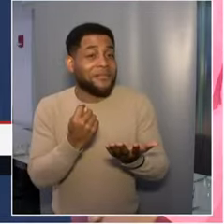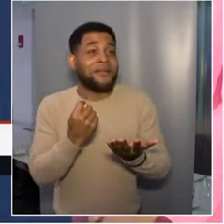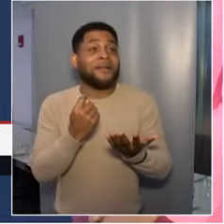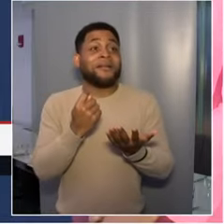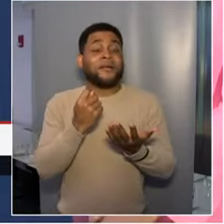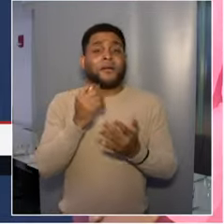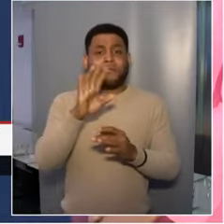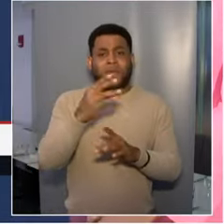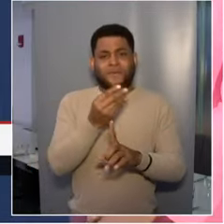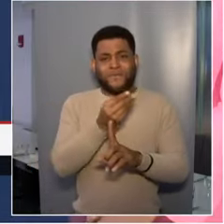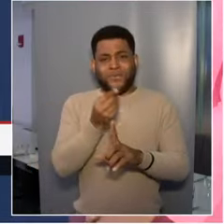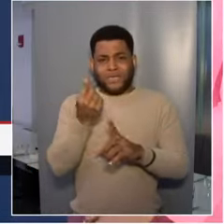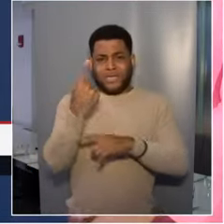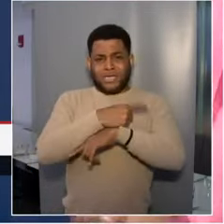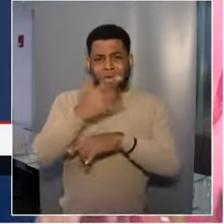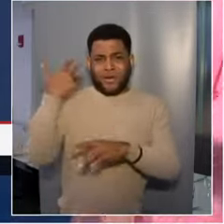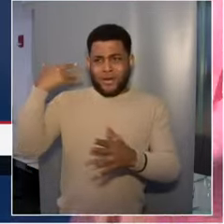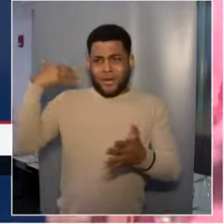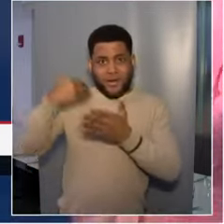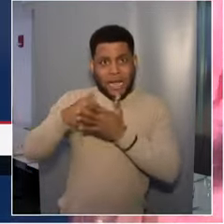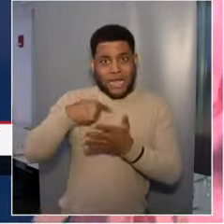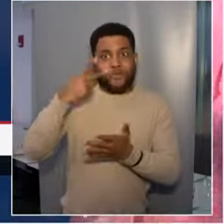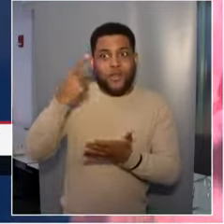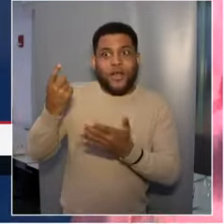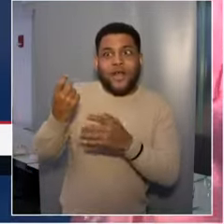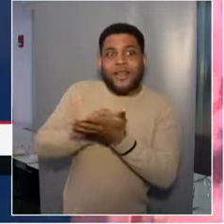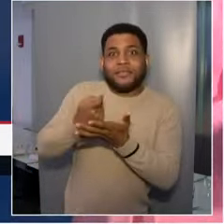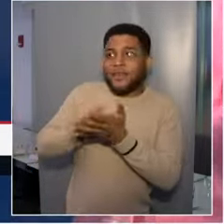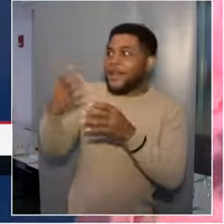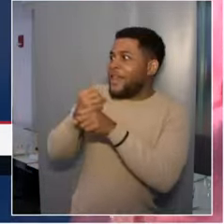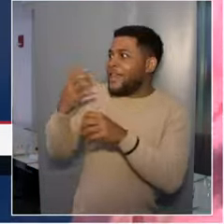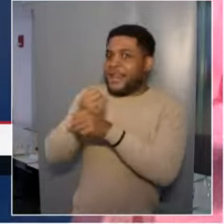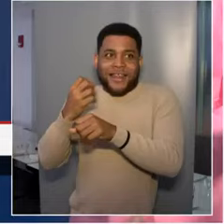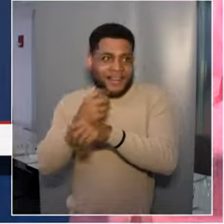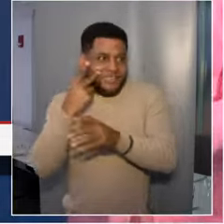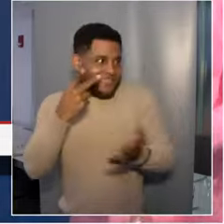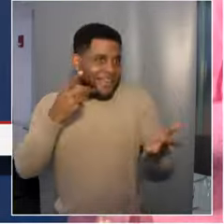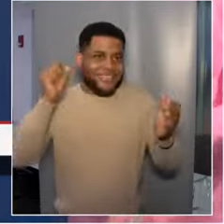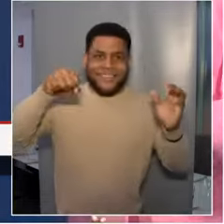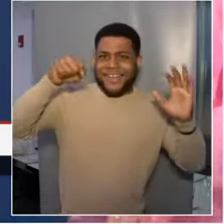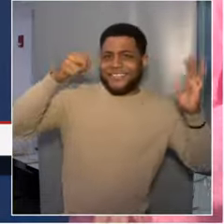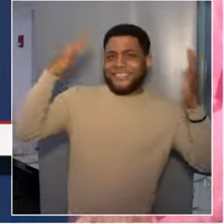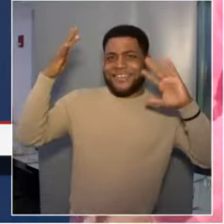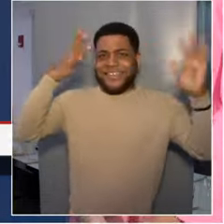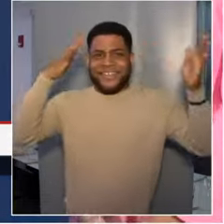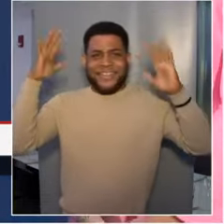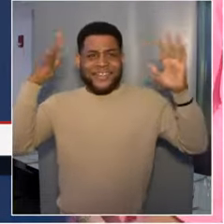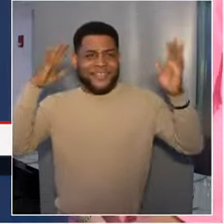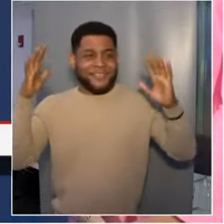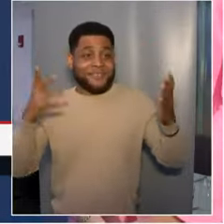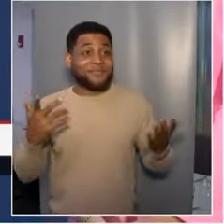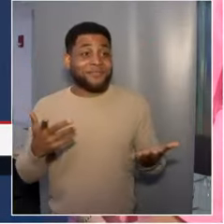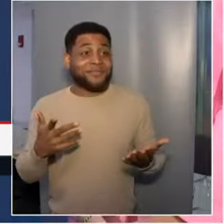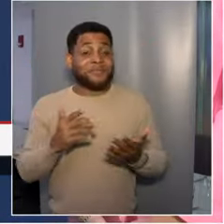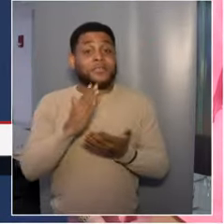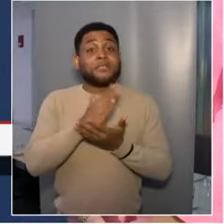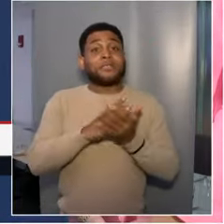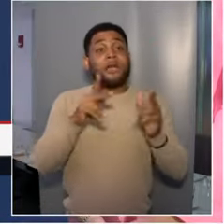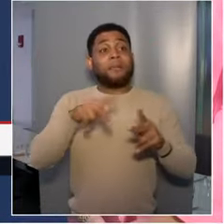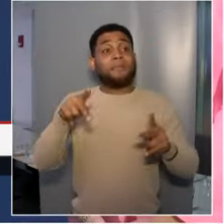the Caps. Right? We didn't, and you know, for those of us who've been here for a long